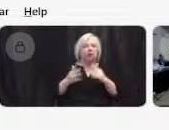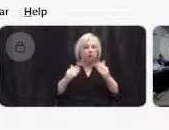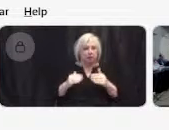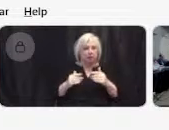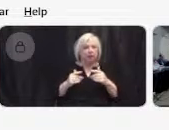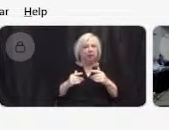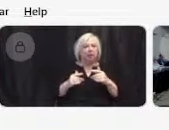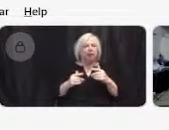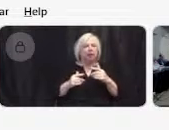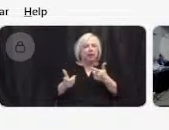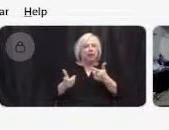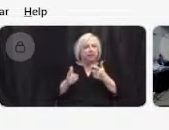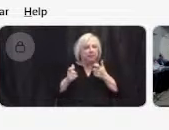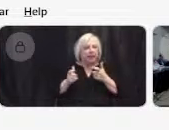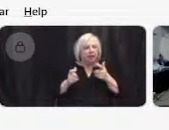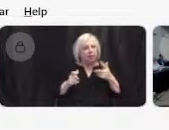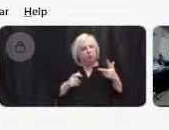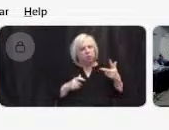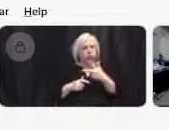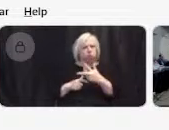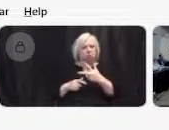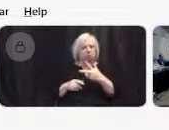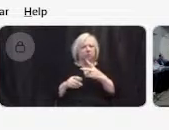that are staying in the house.